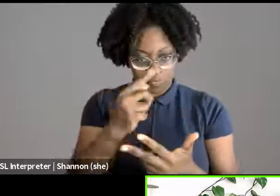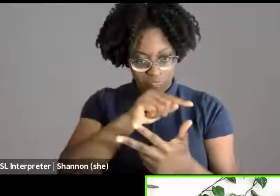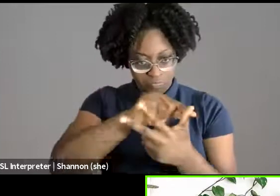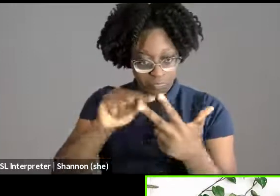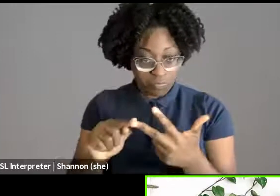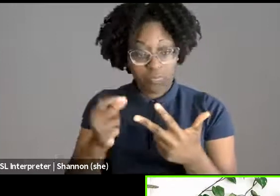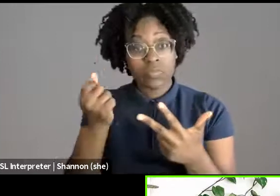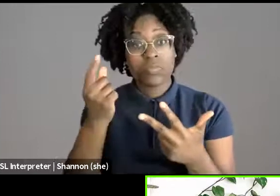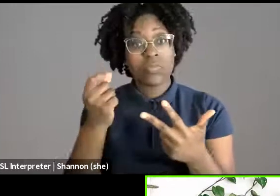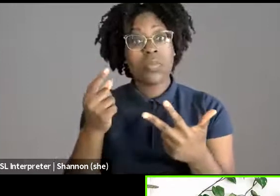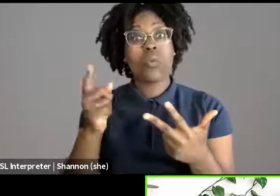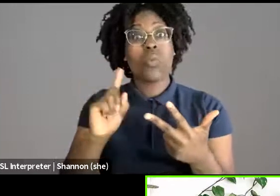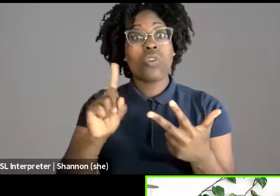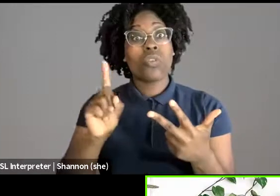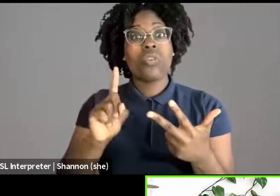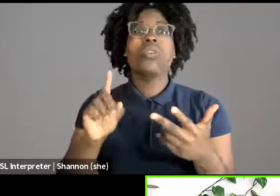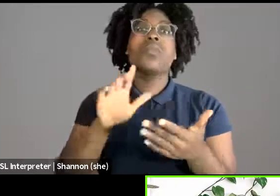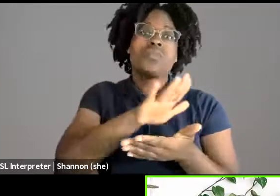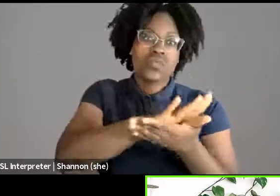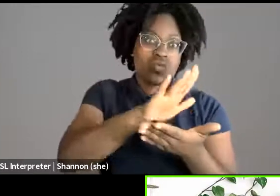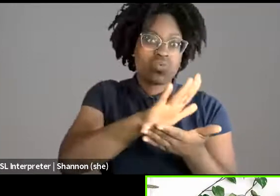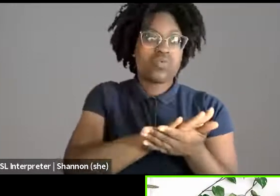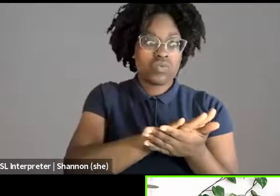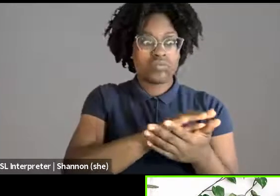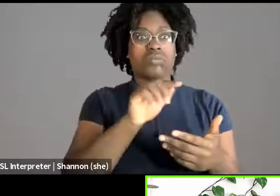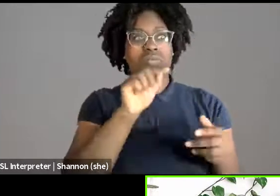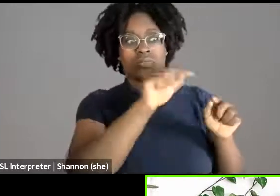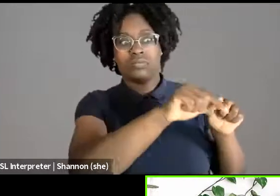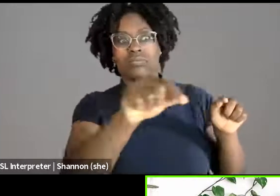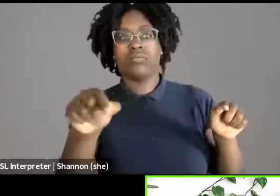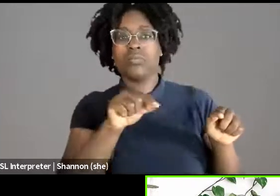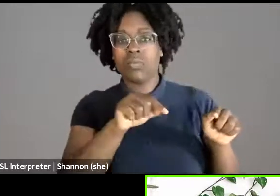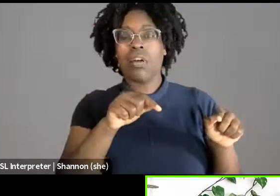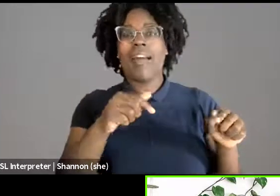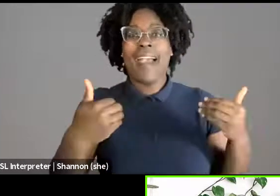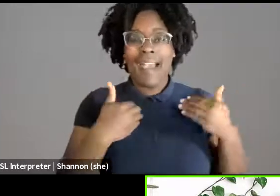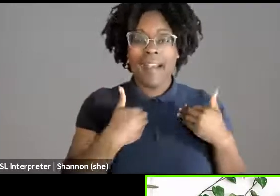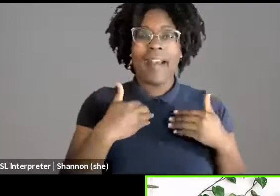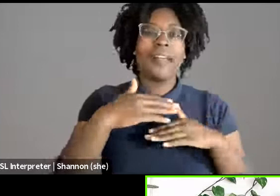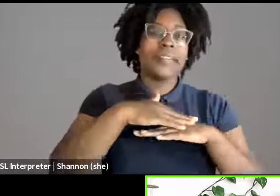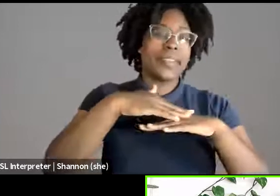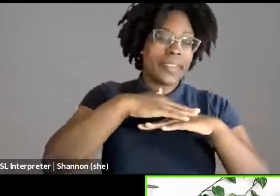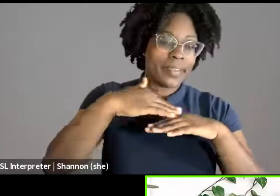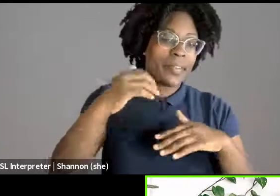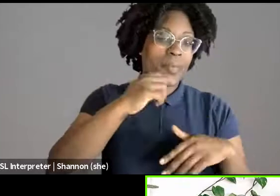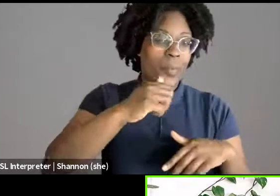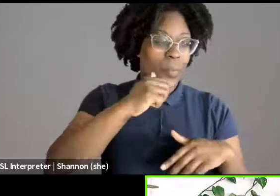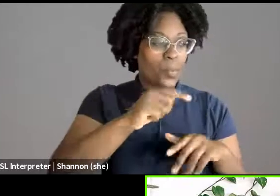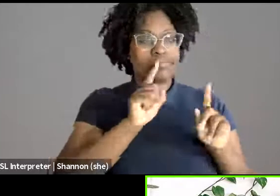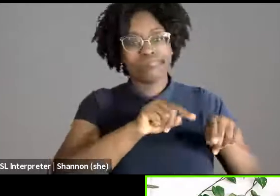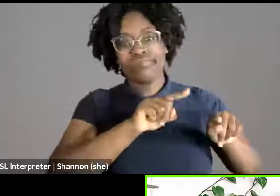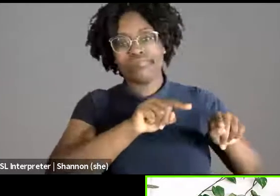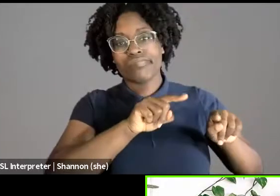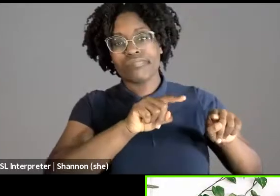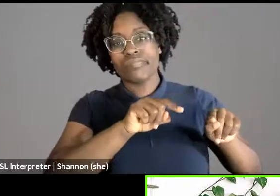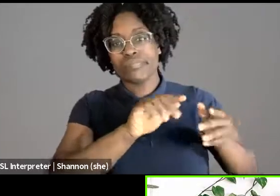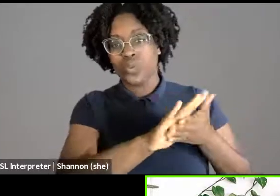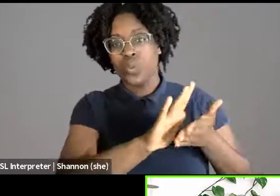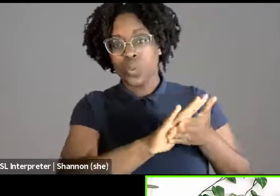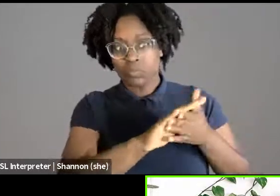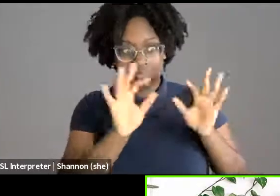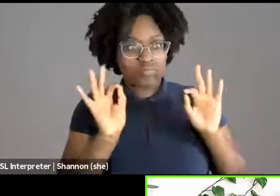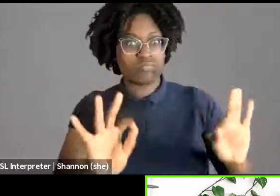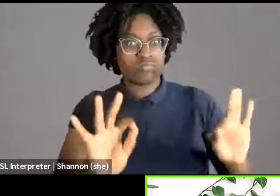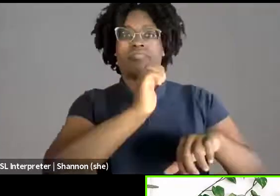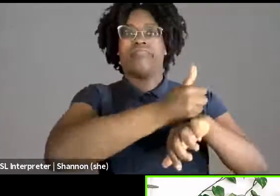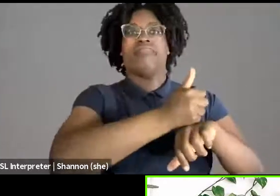schools. And so we wanted to make these courses both culturally relevant and gender responsive so that Native girls